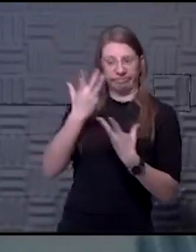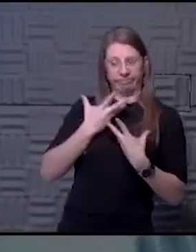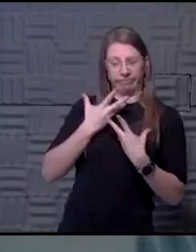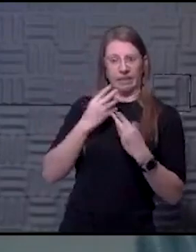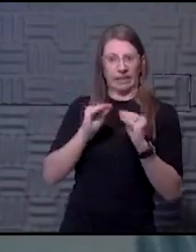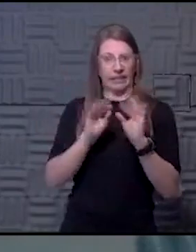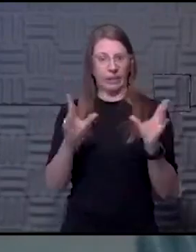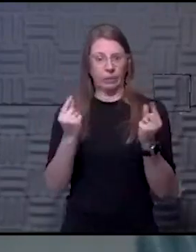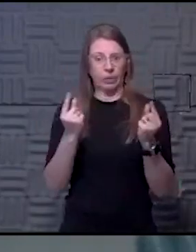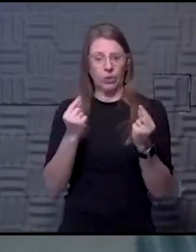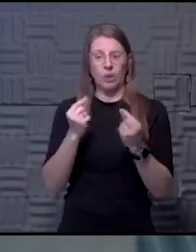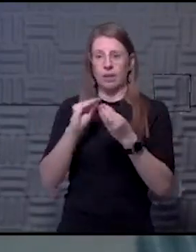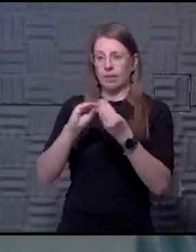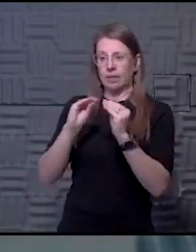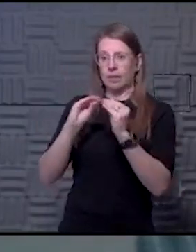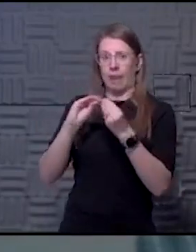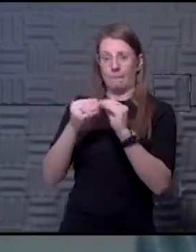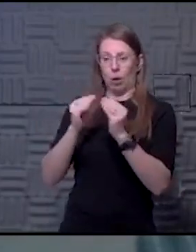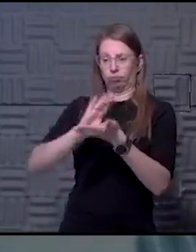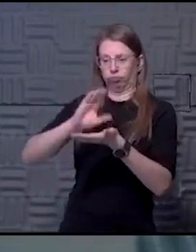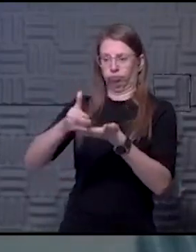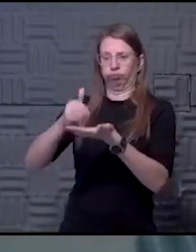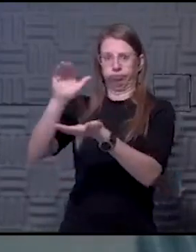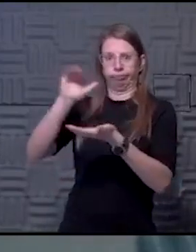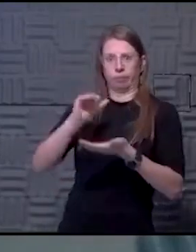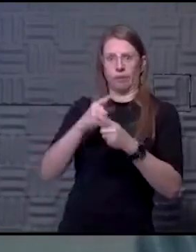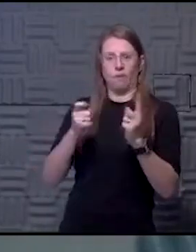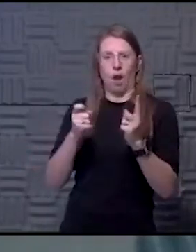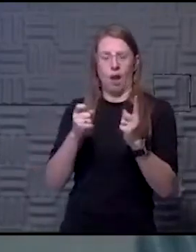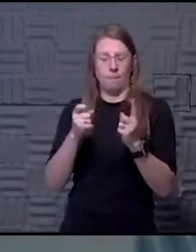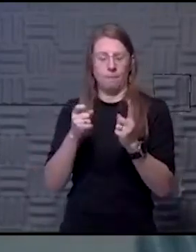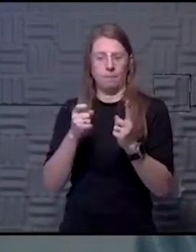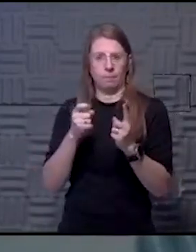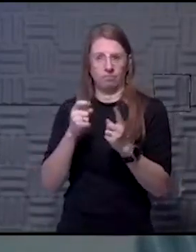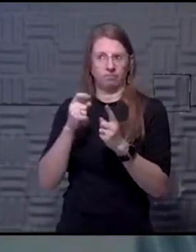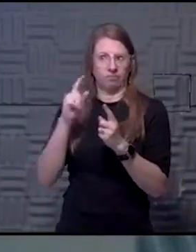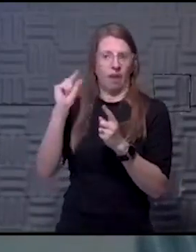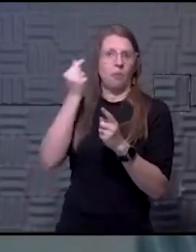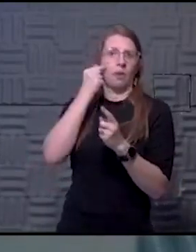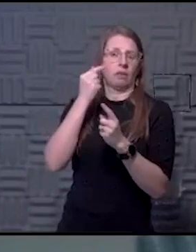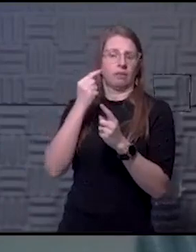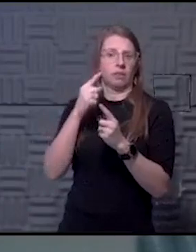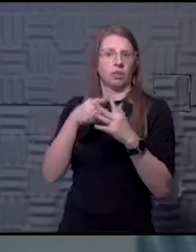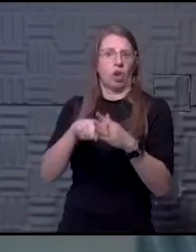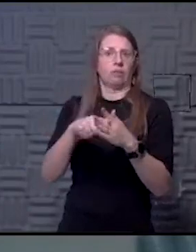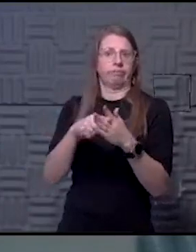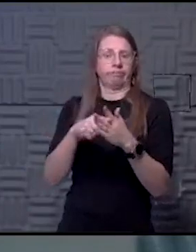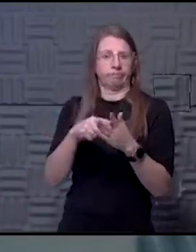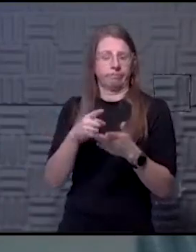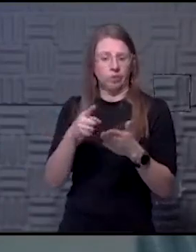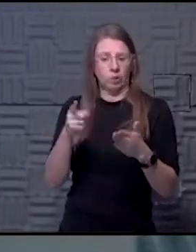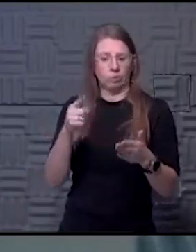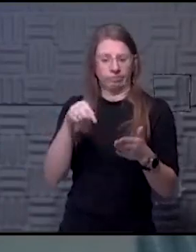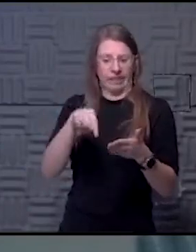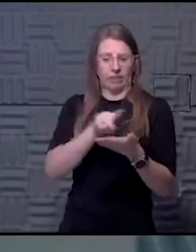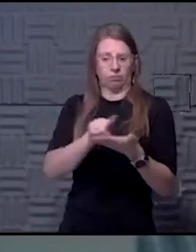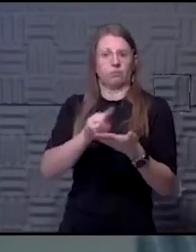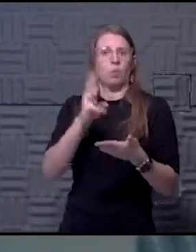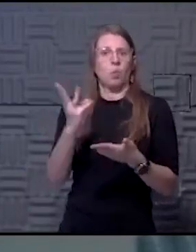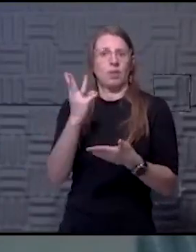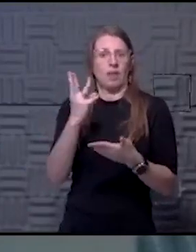and certain numbers coming from the administration starting on Wednesday. We're very hopeful for that here in Kansas City